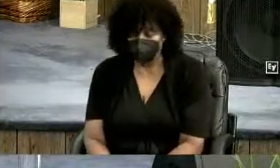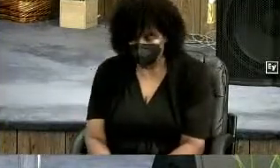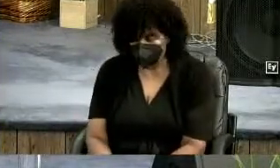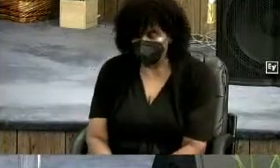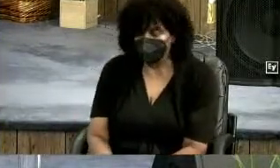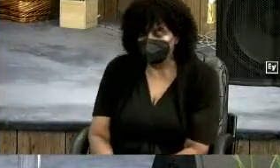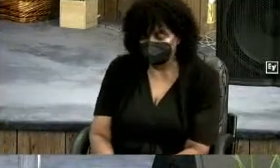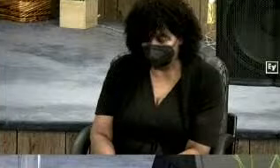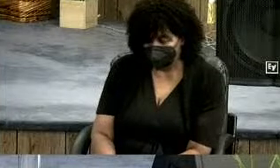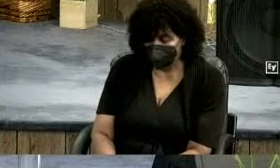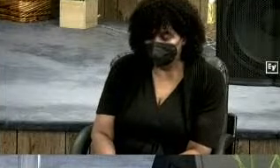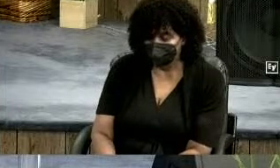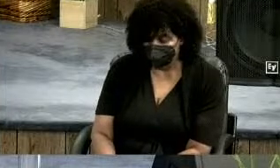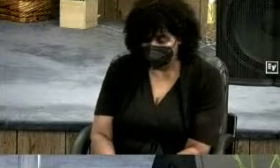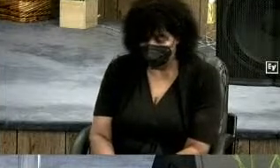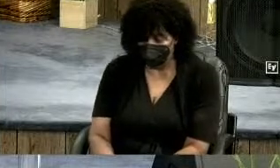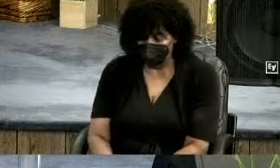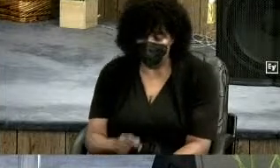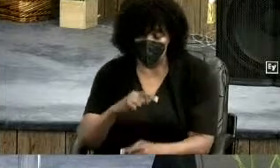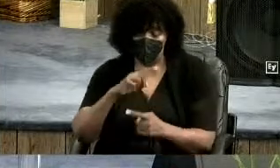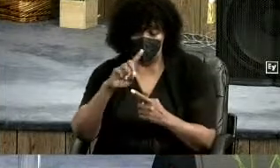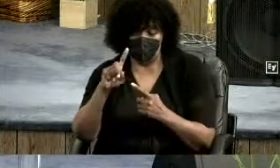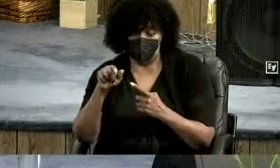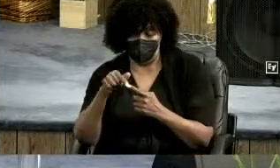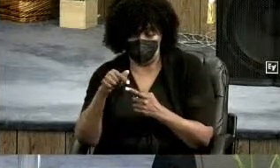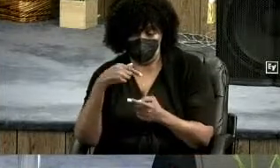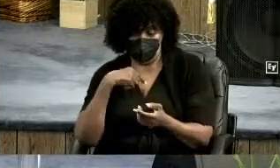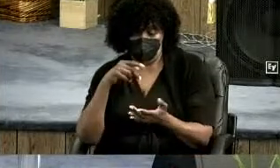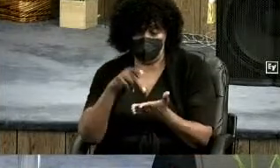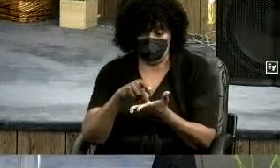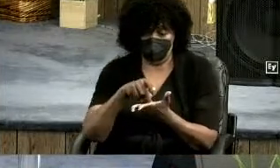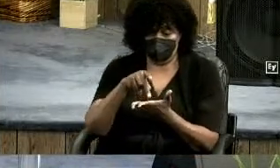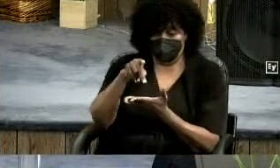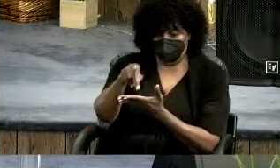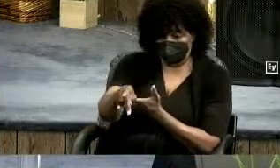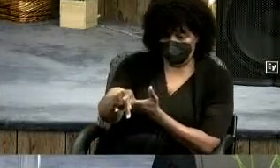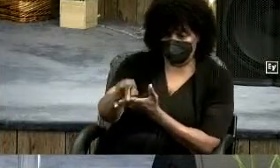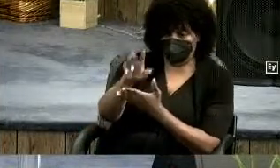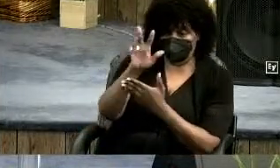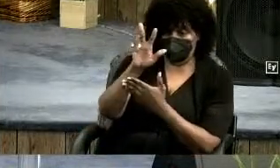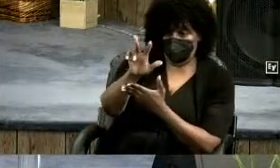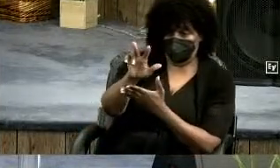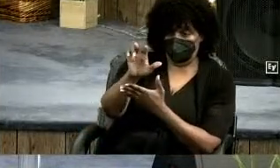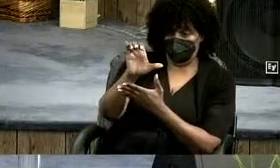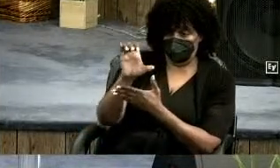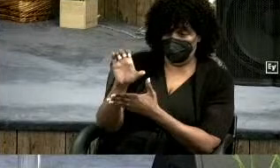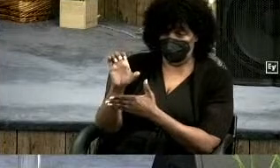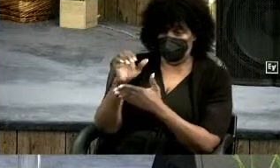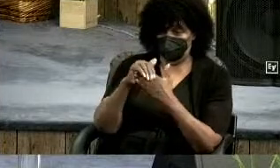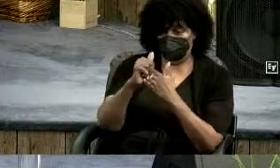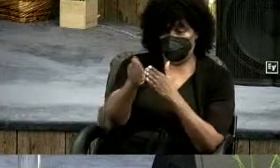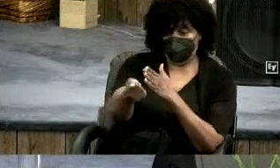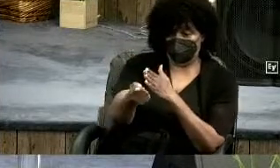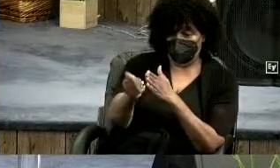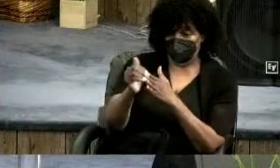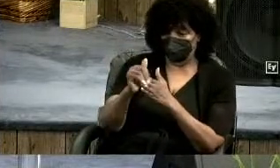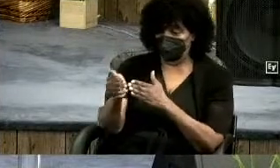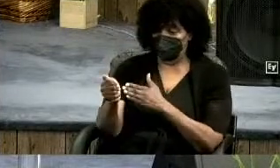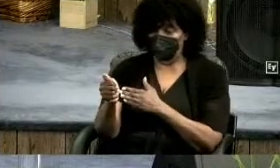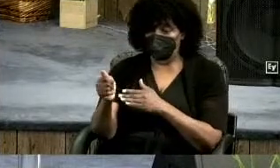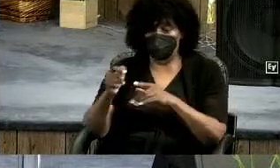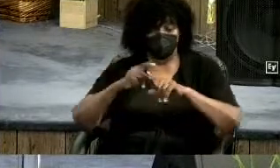It wasn't long ago when my pay was $300 a month. I ain't trying to tell you, trying to say it to brag or anything, but